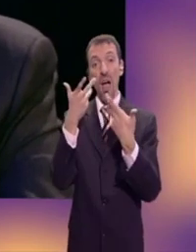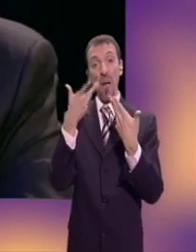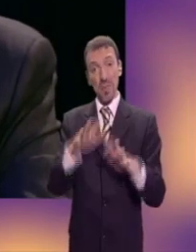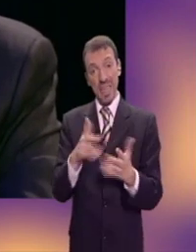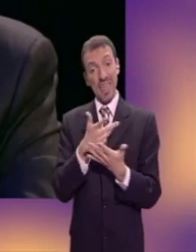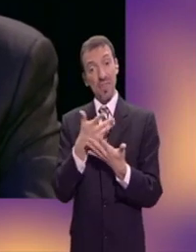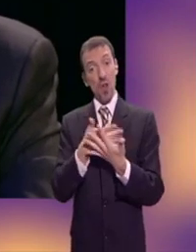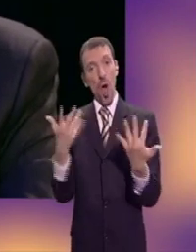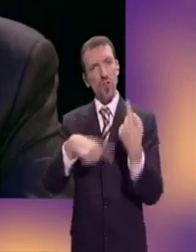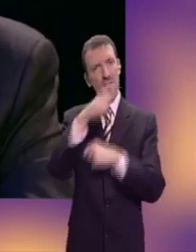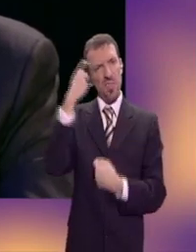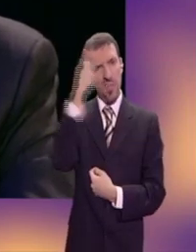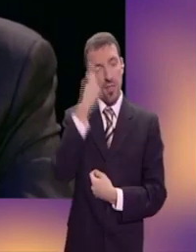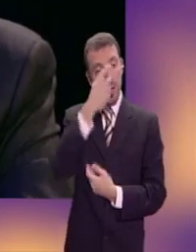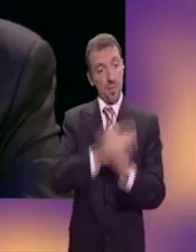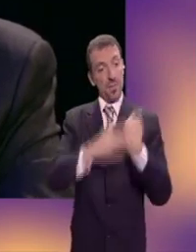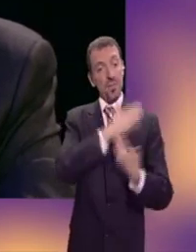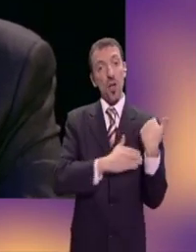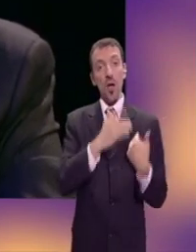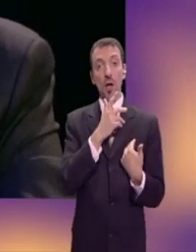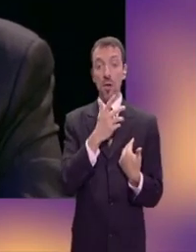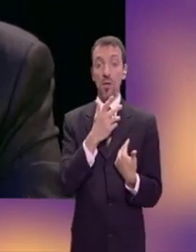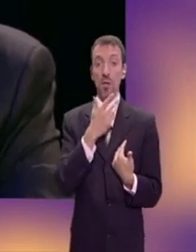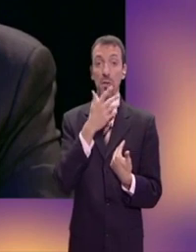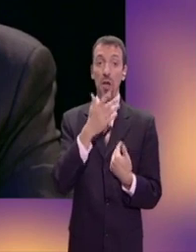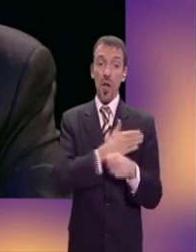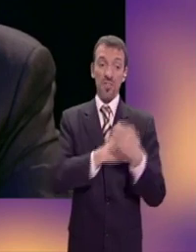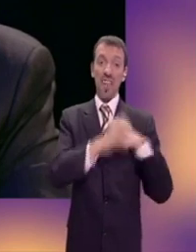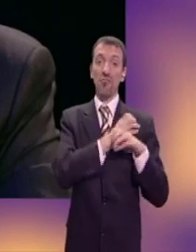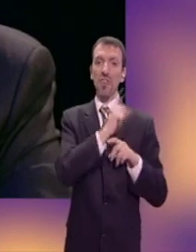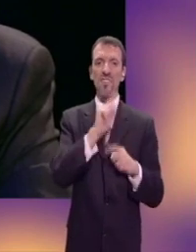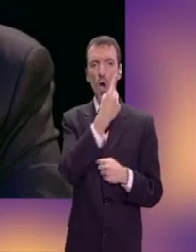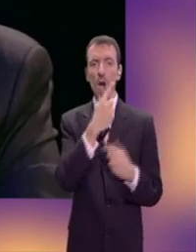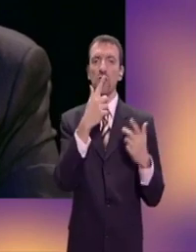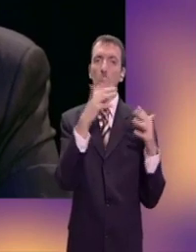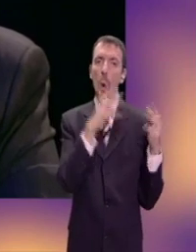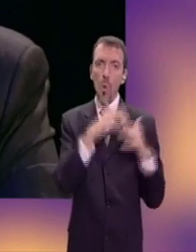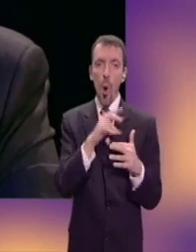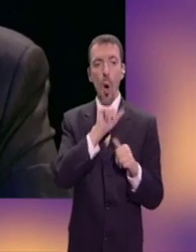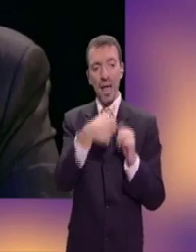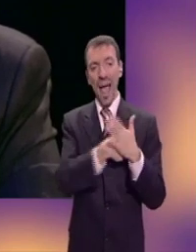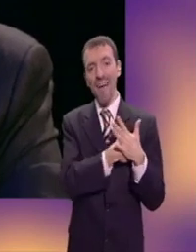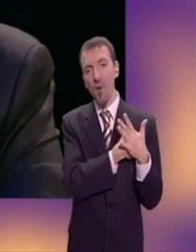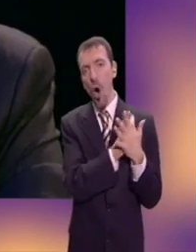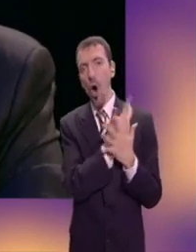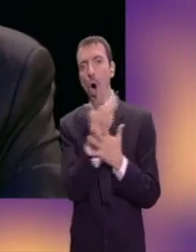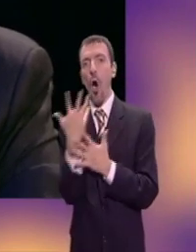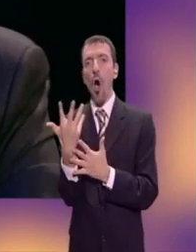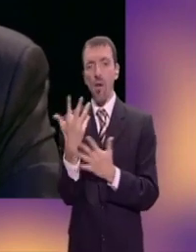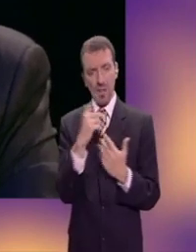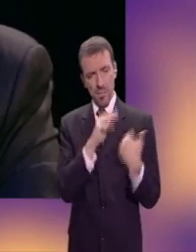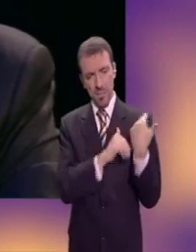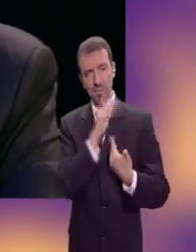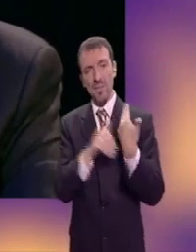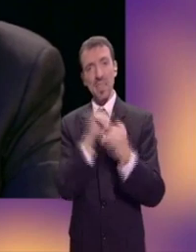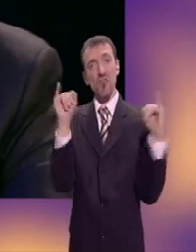lot of thought in the early part of the century. During the First World War it evolved, and it has served us through some